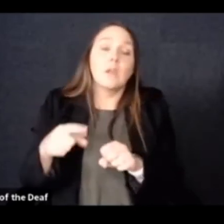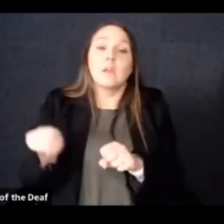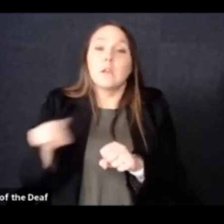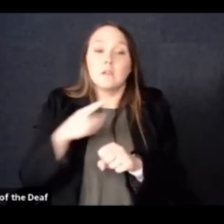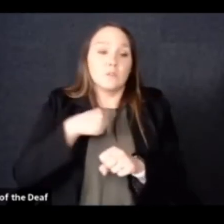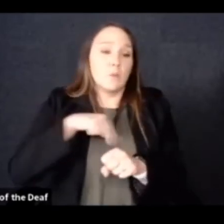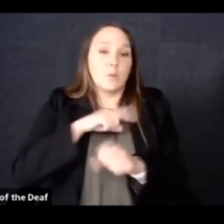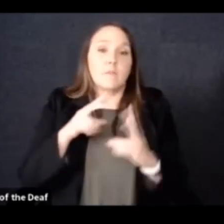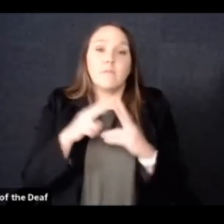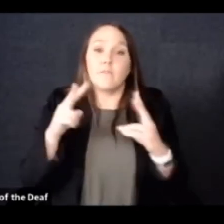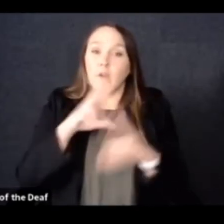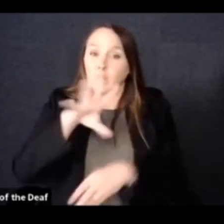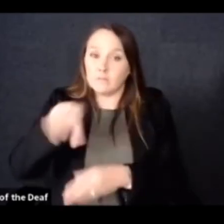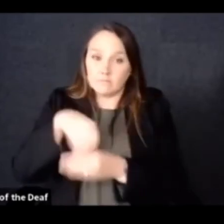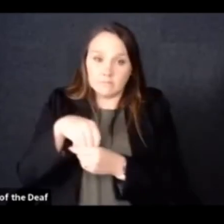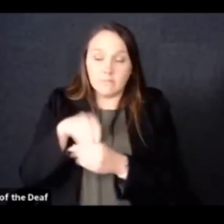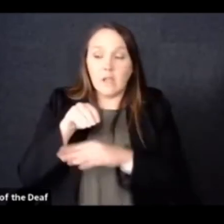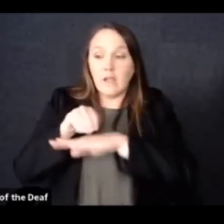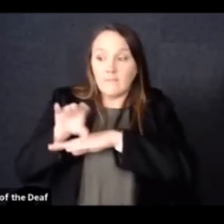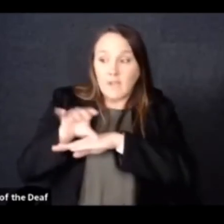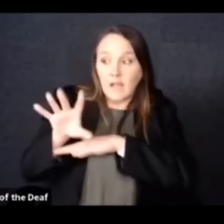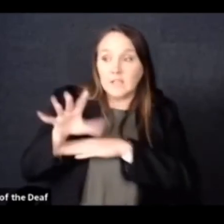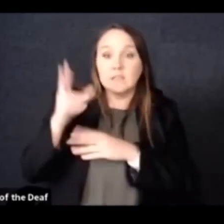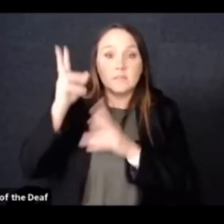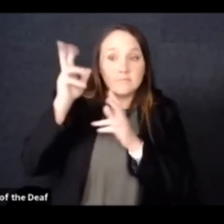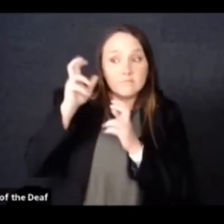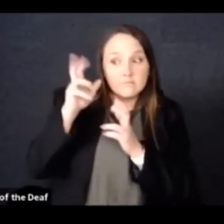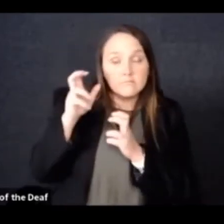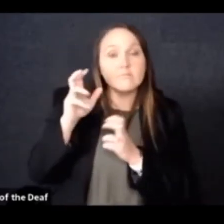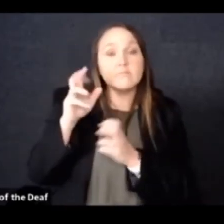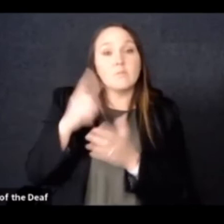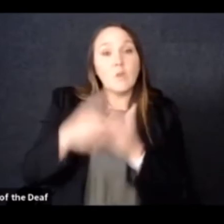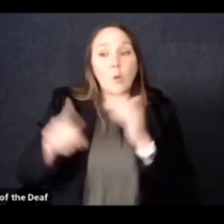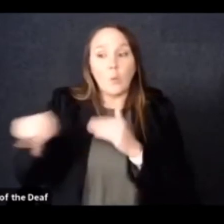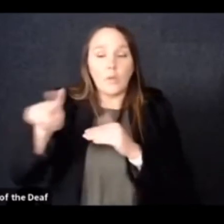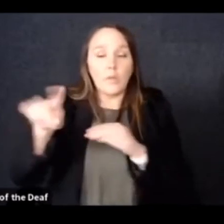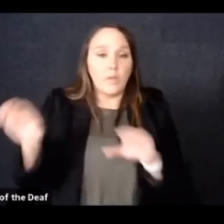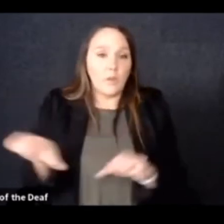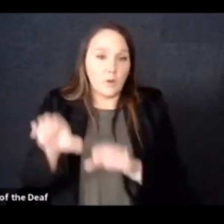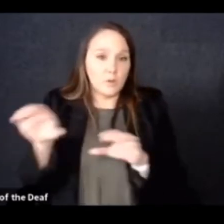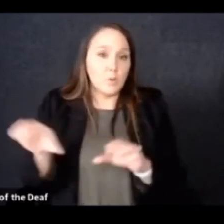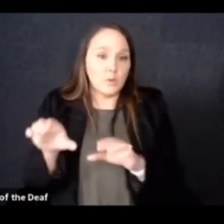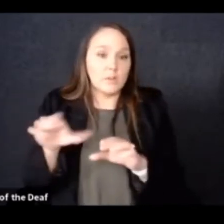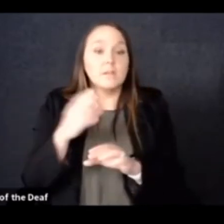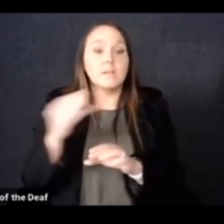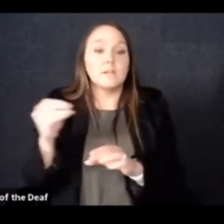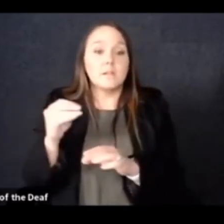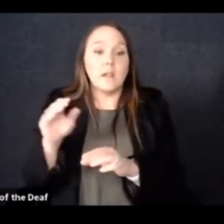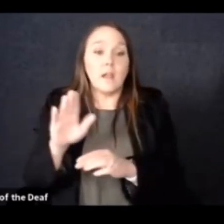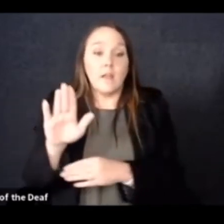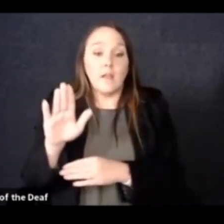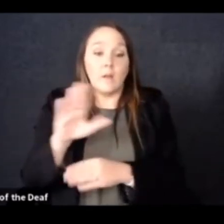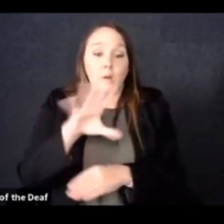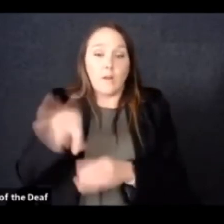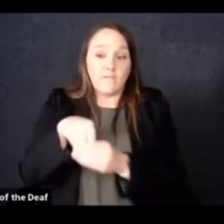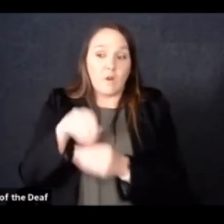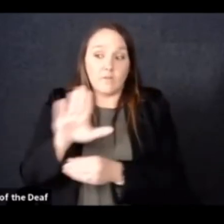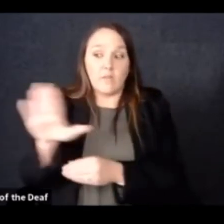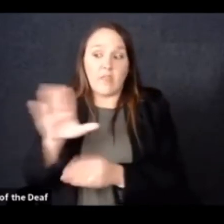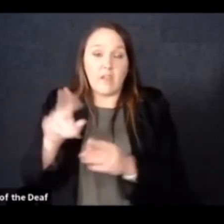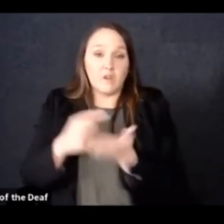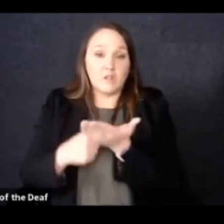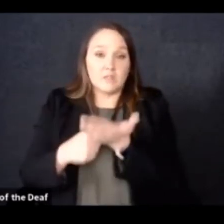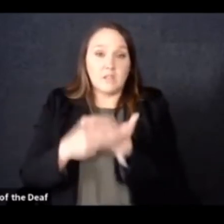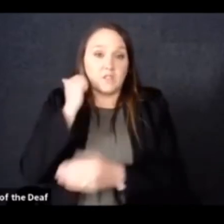and advising and listening to what they're doing, and part of those discussions every day.